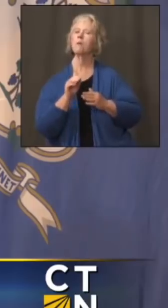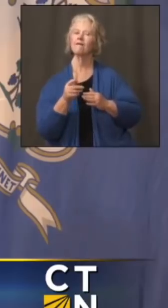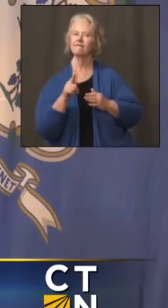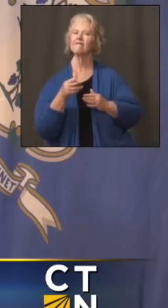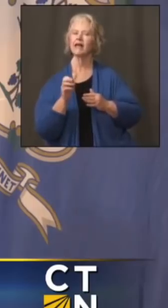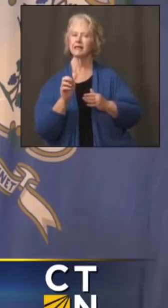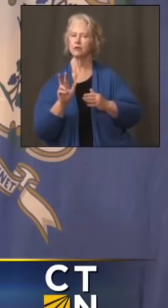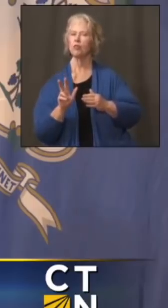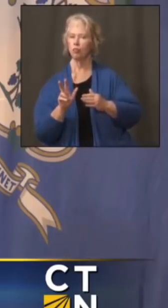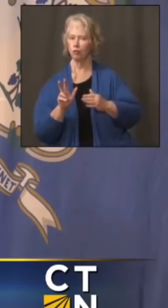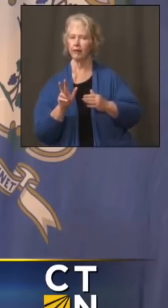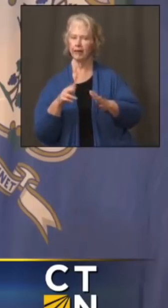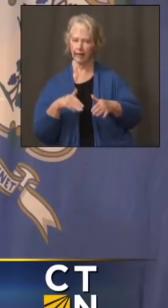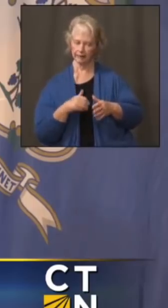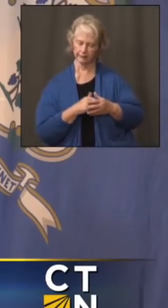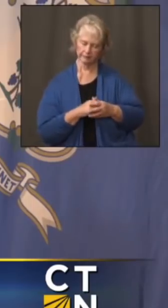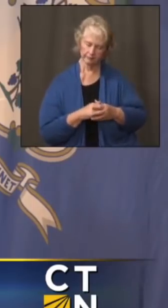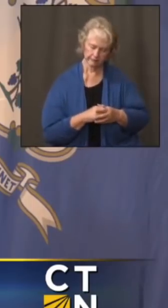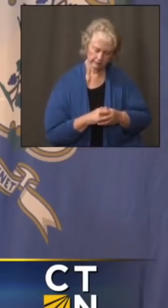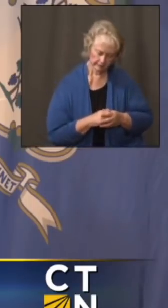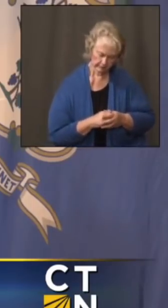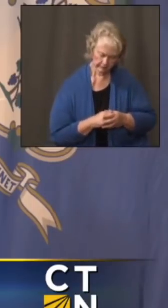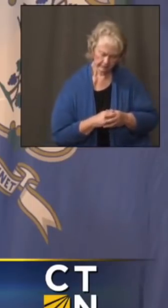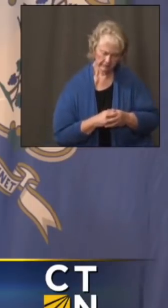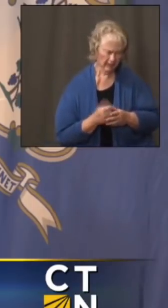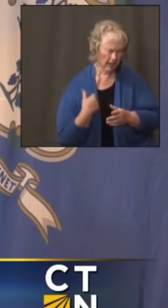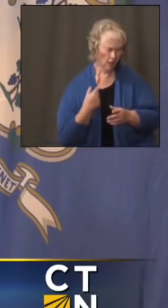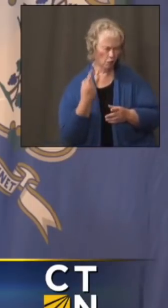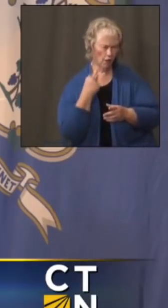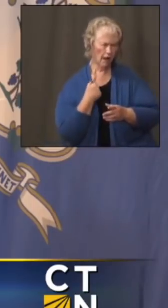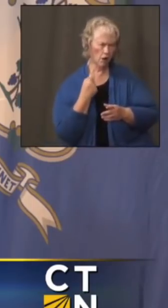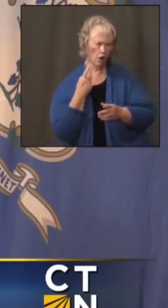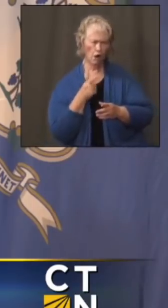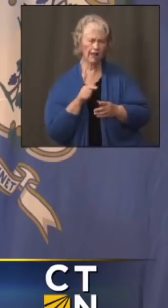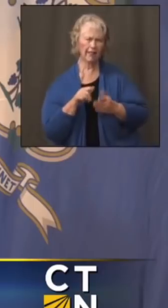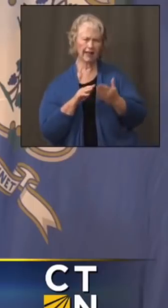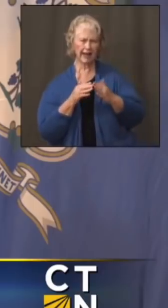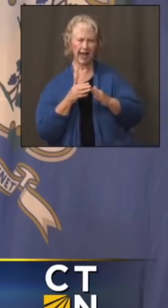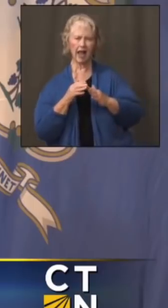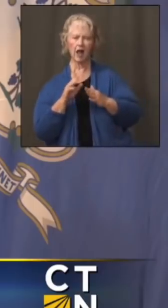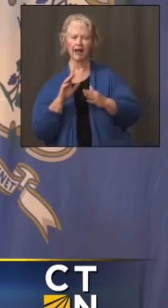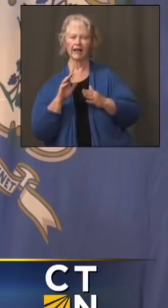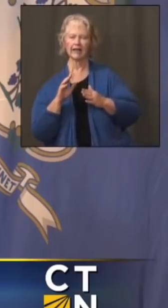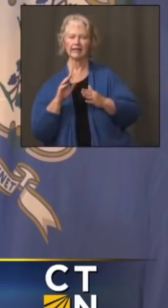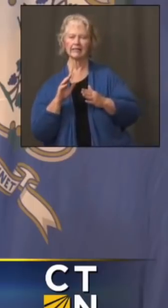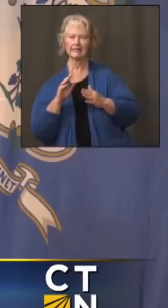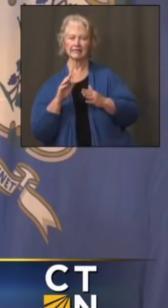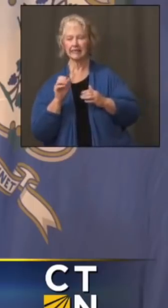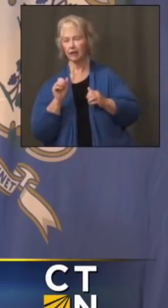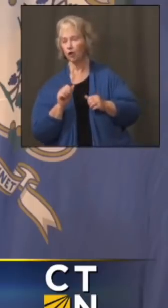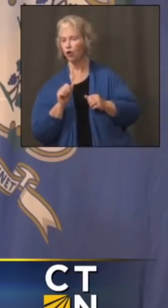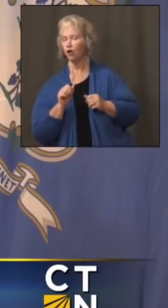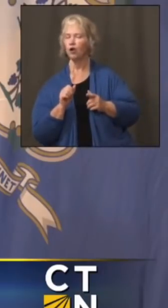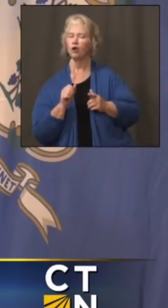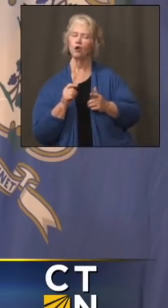believe, I just want to confirm what I heard. I thought I heard earlier that towns and cities will have the opportunity to say,